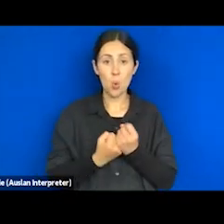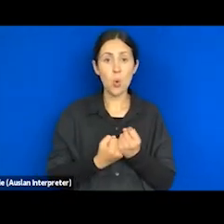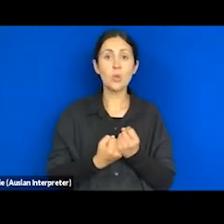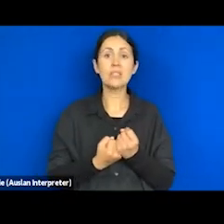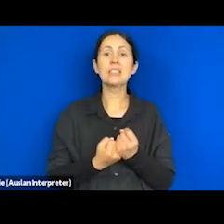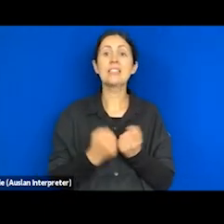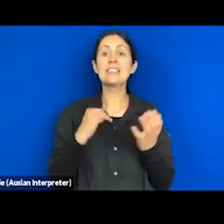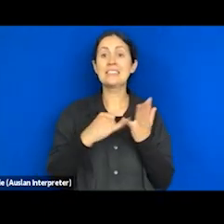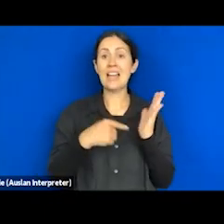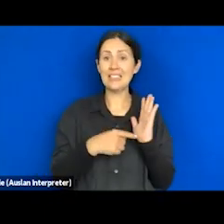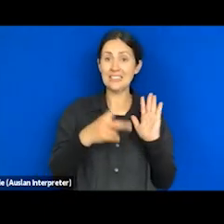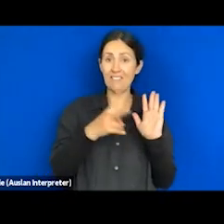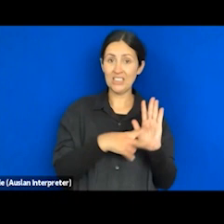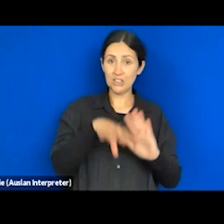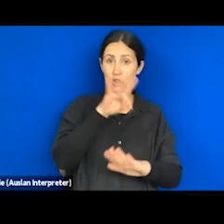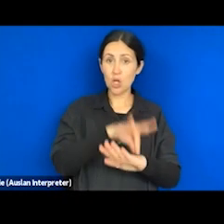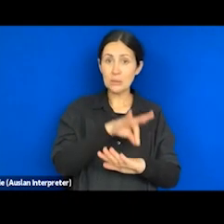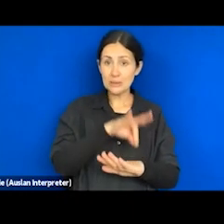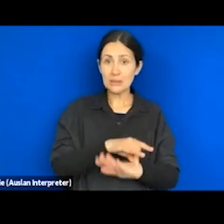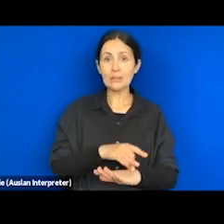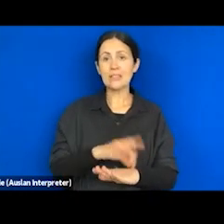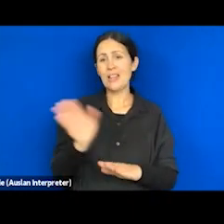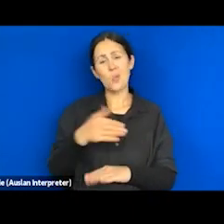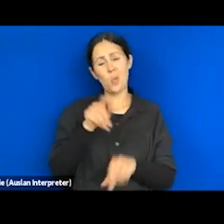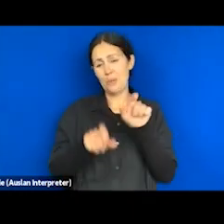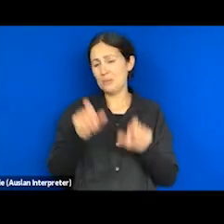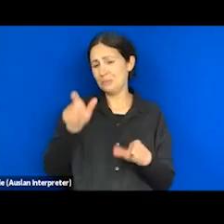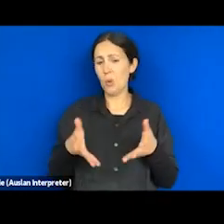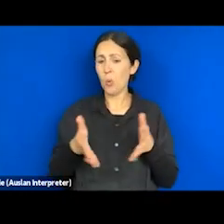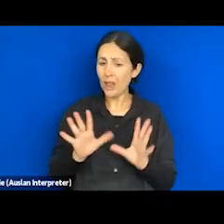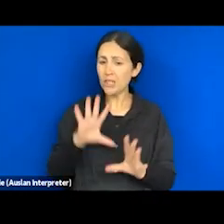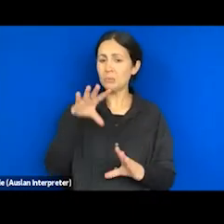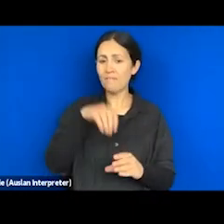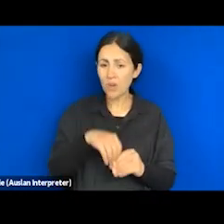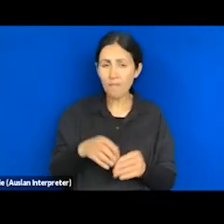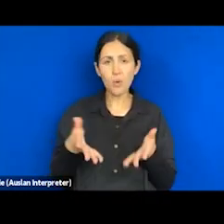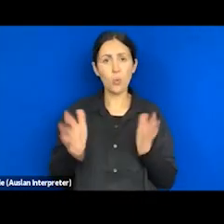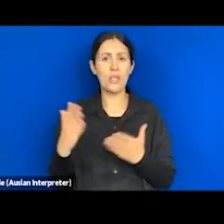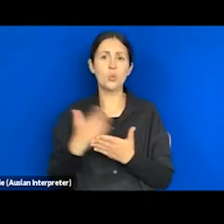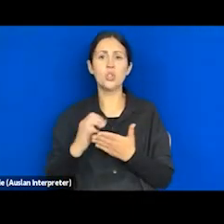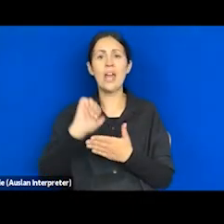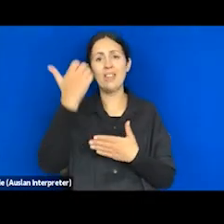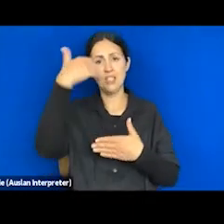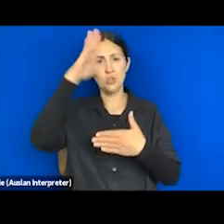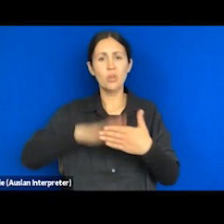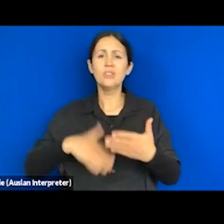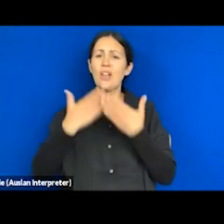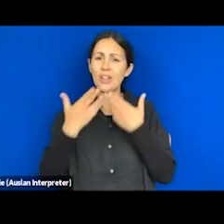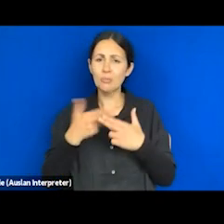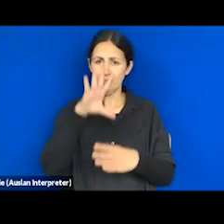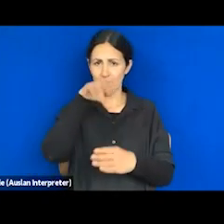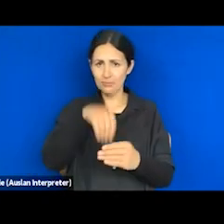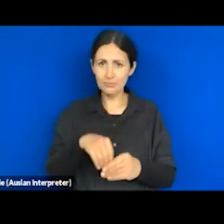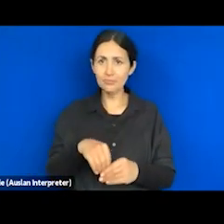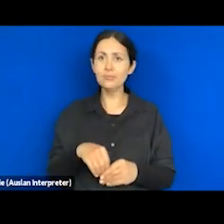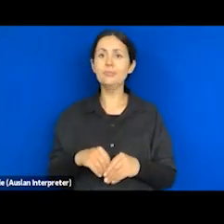Service, but most importantly, our wonderful participants for giving up their time to participate in the study. The study is funded by